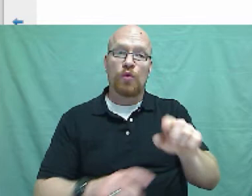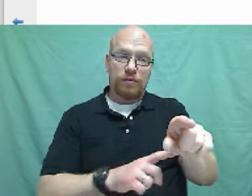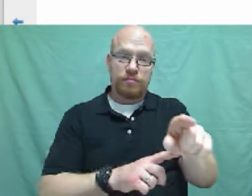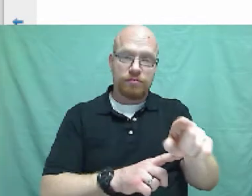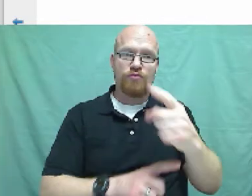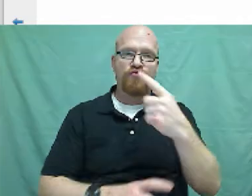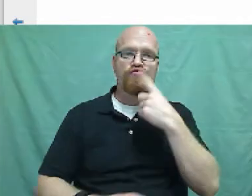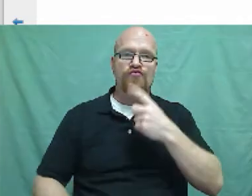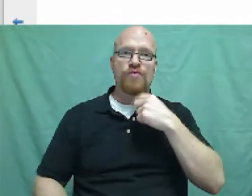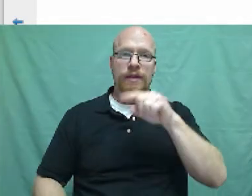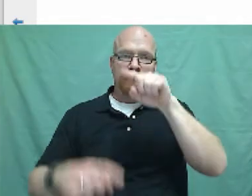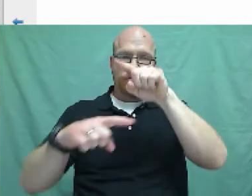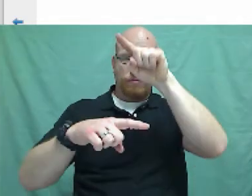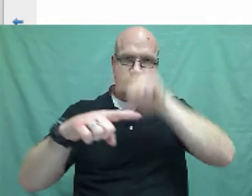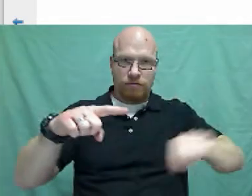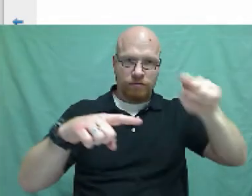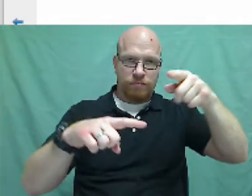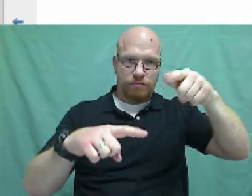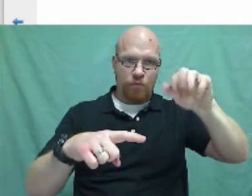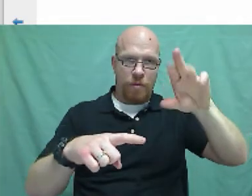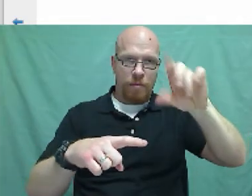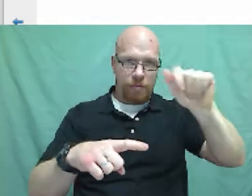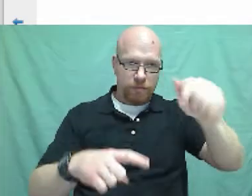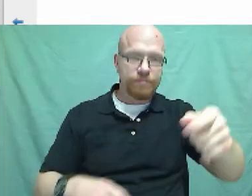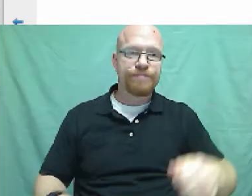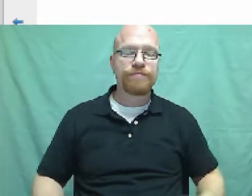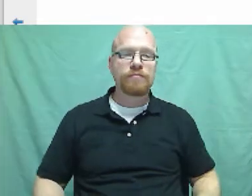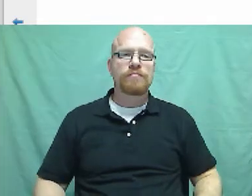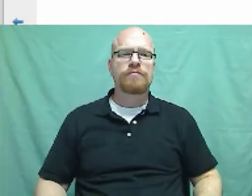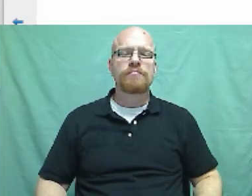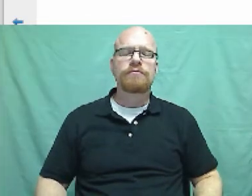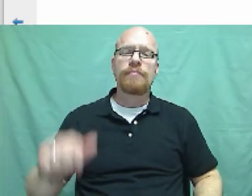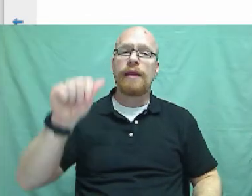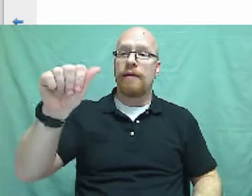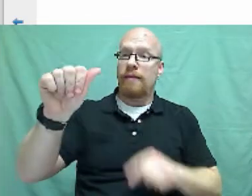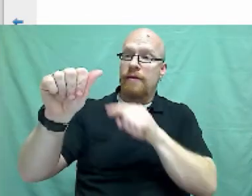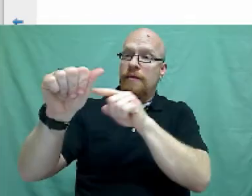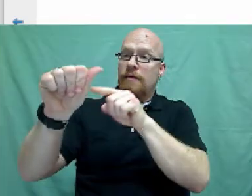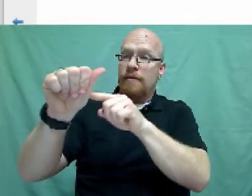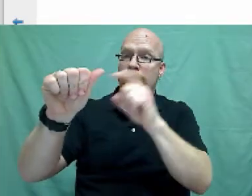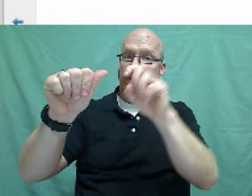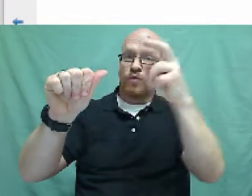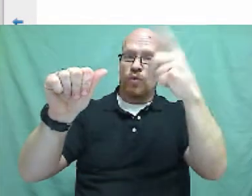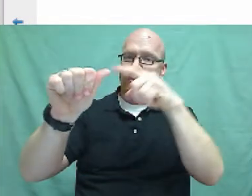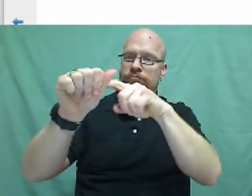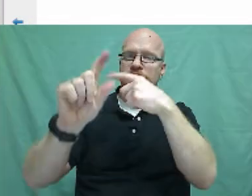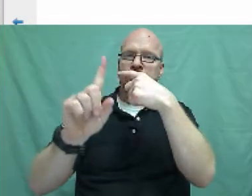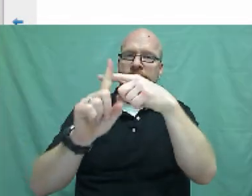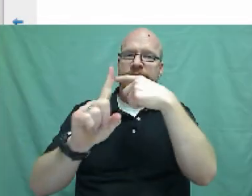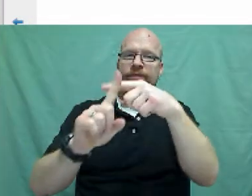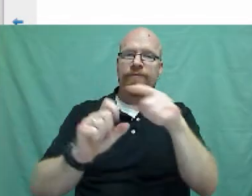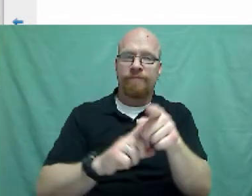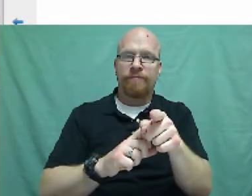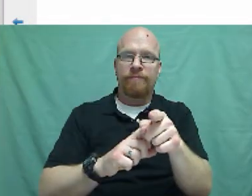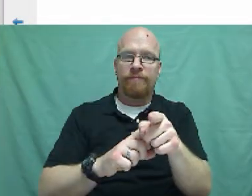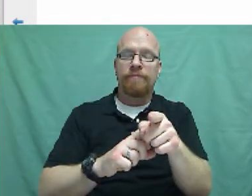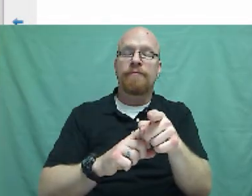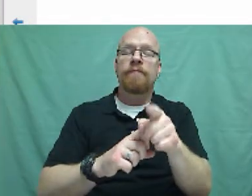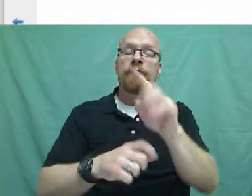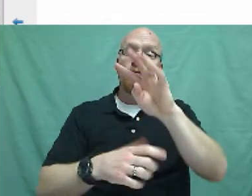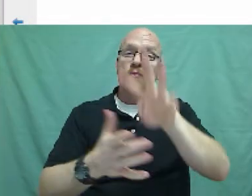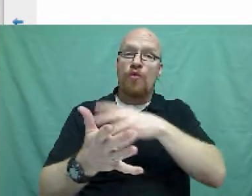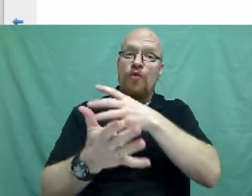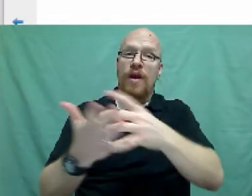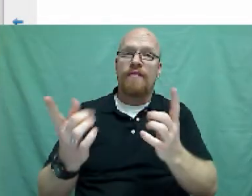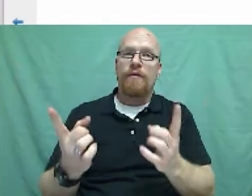So if you look at the red parabola here on the graph, that's for a x